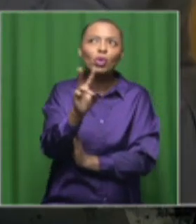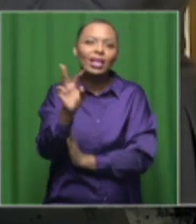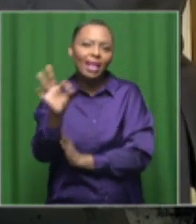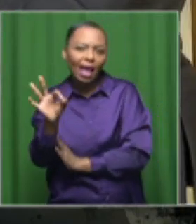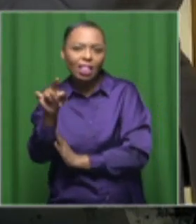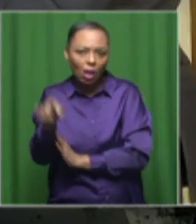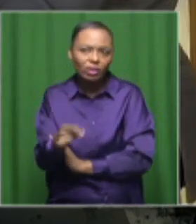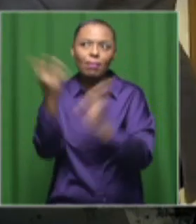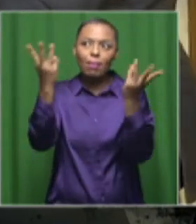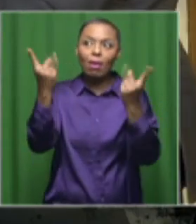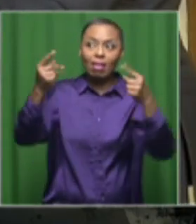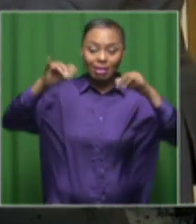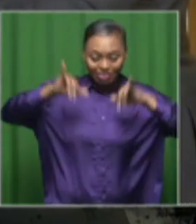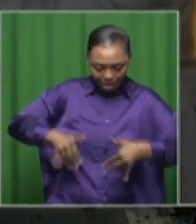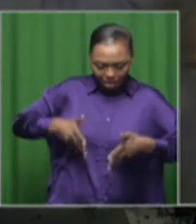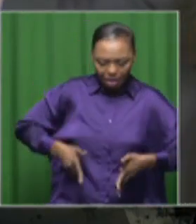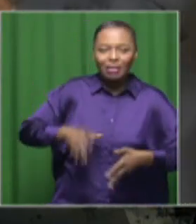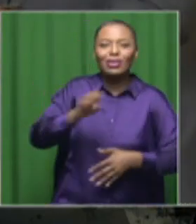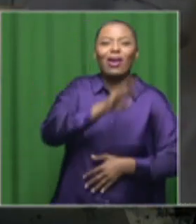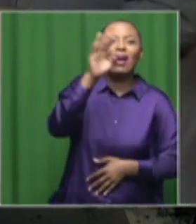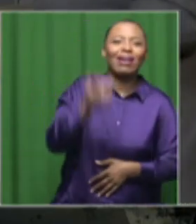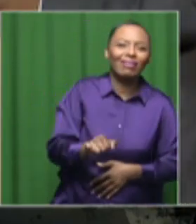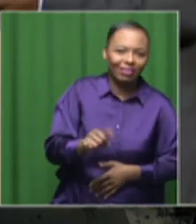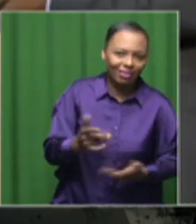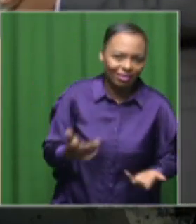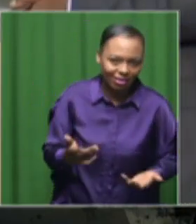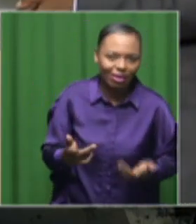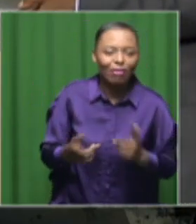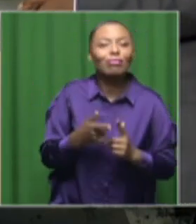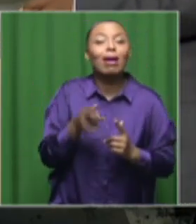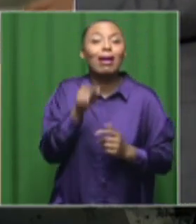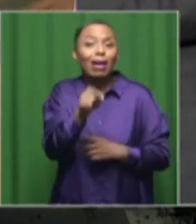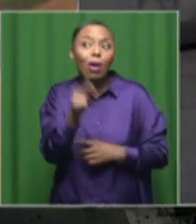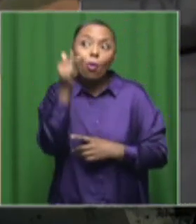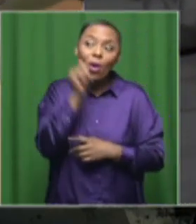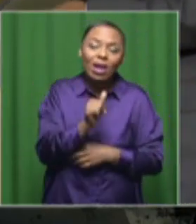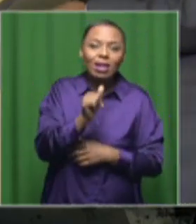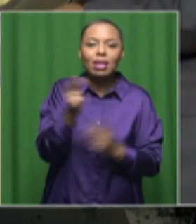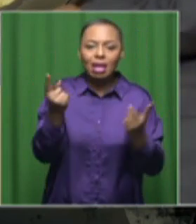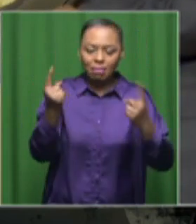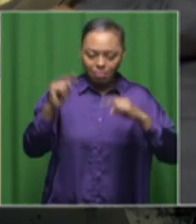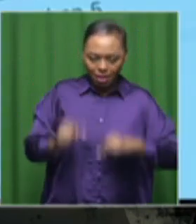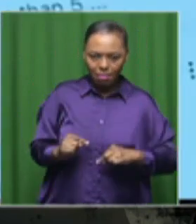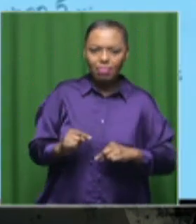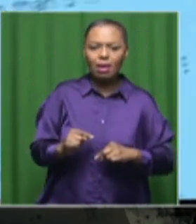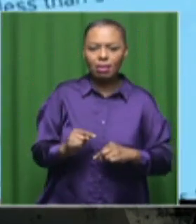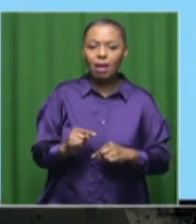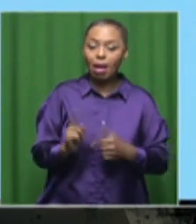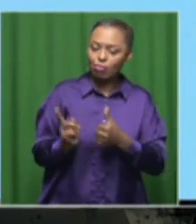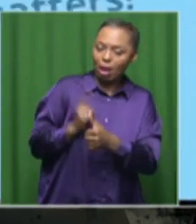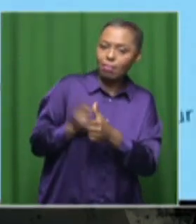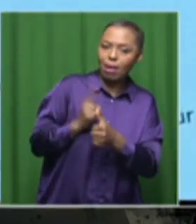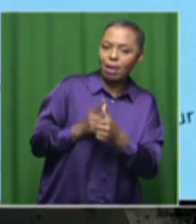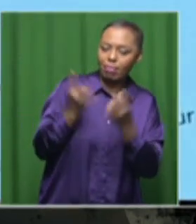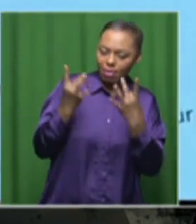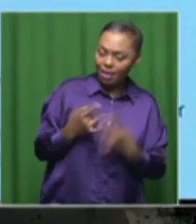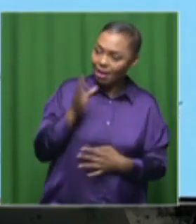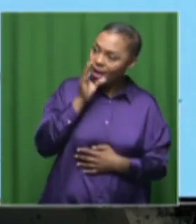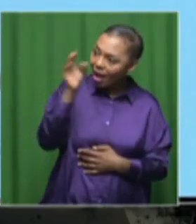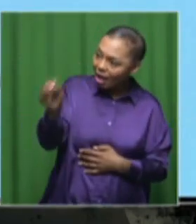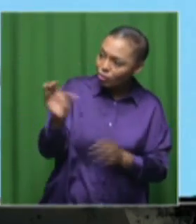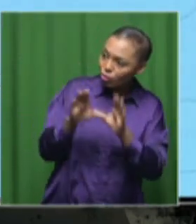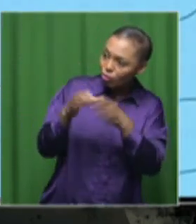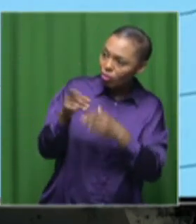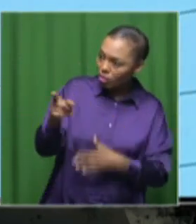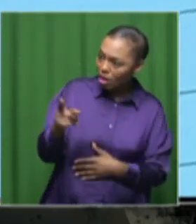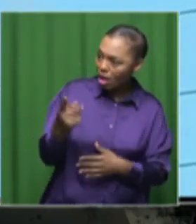233,000 people. So, there's anecdotal evidence. When they came to my house, I asked at the end of the survey, are you